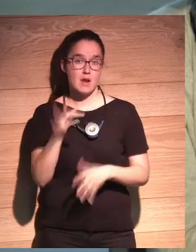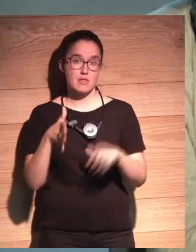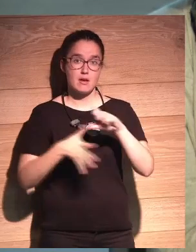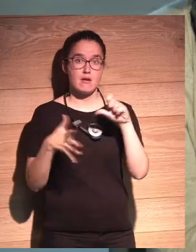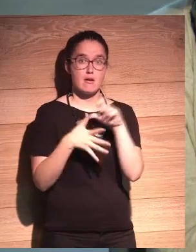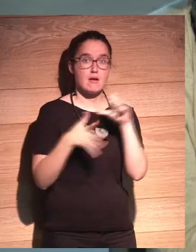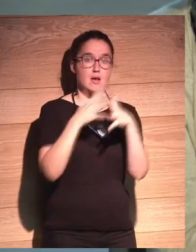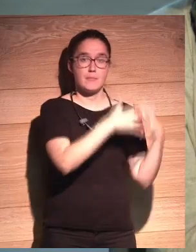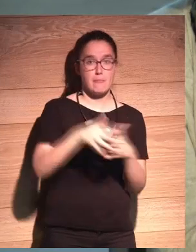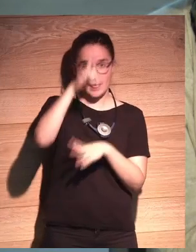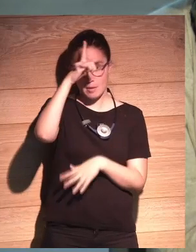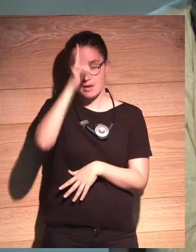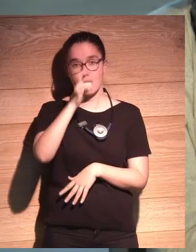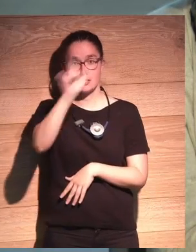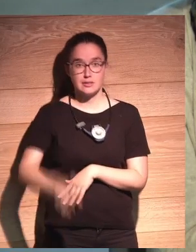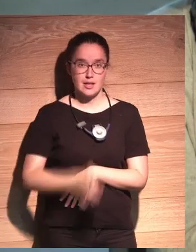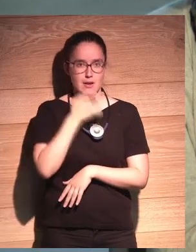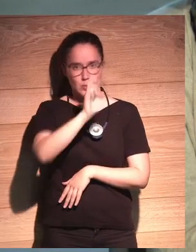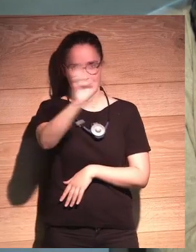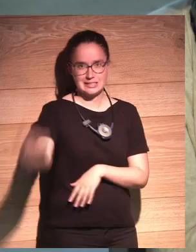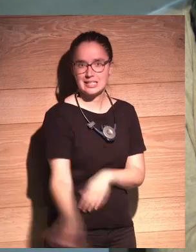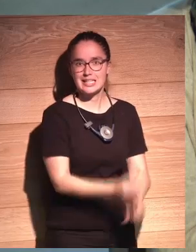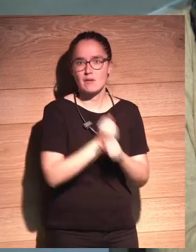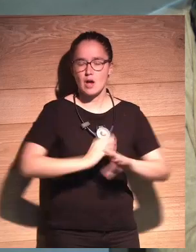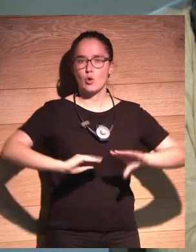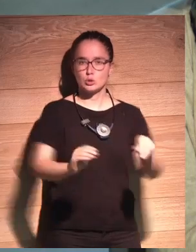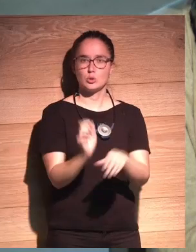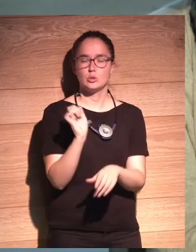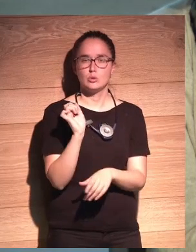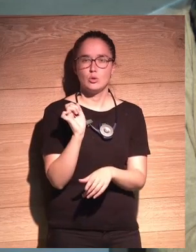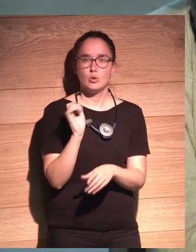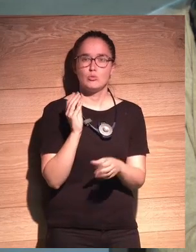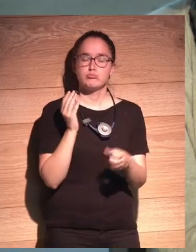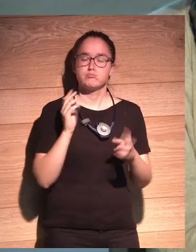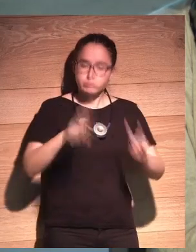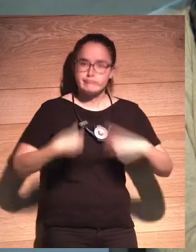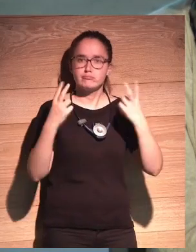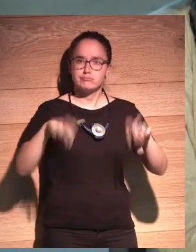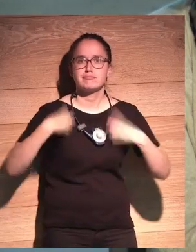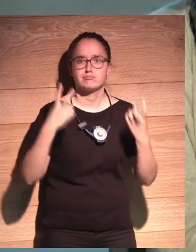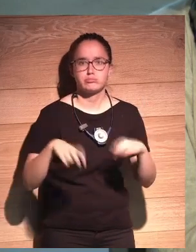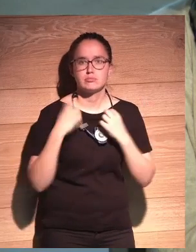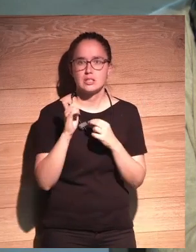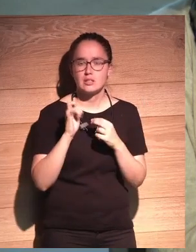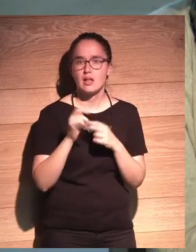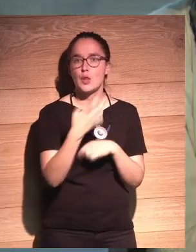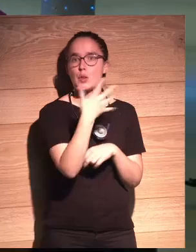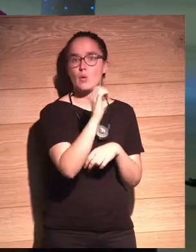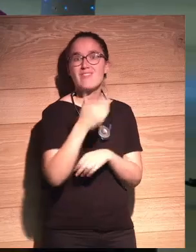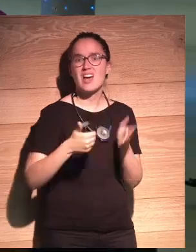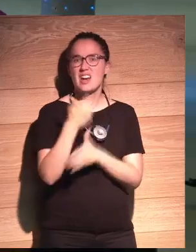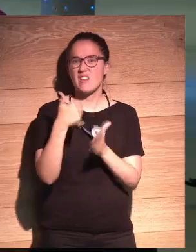El Estado Mental, and he's been a speaker in several countries, Spain, France, Latin America, US, etc. His